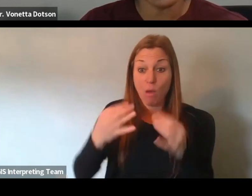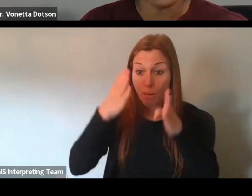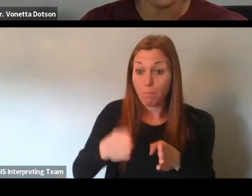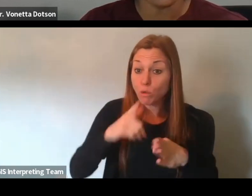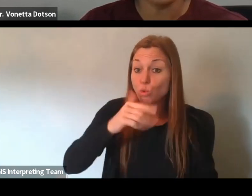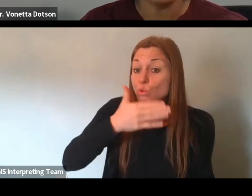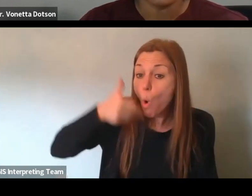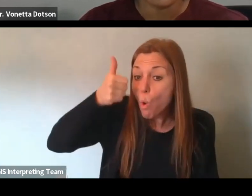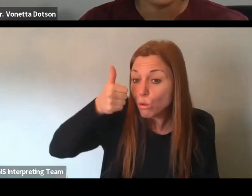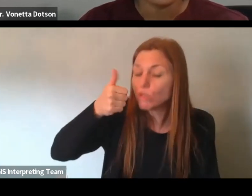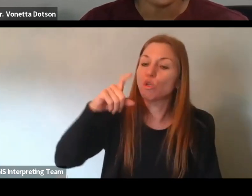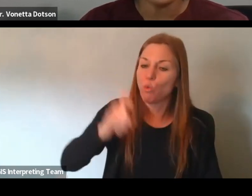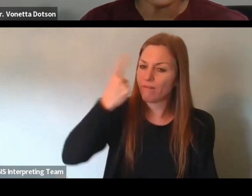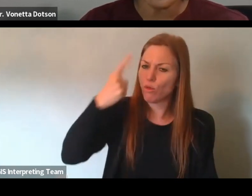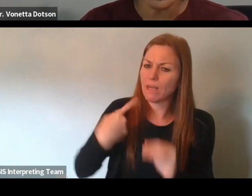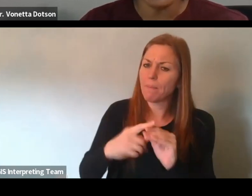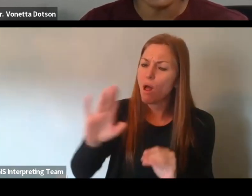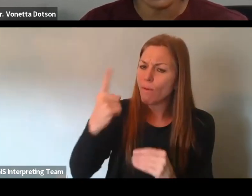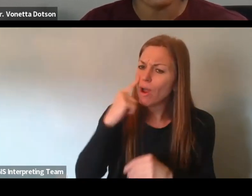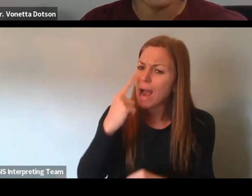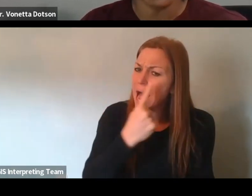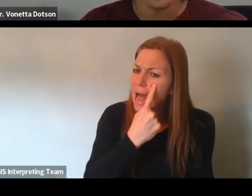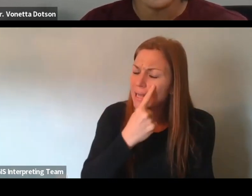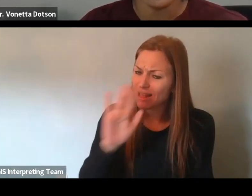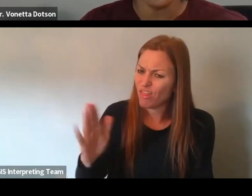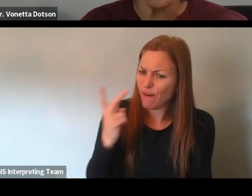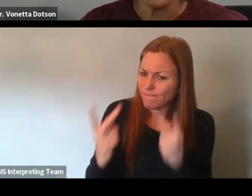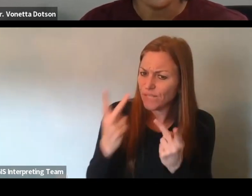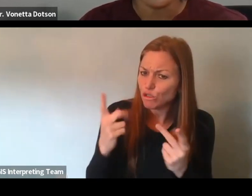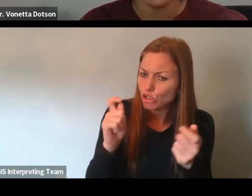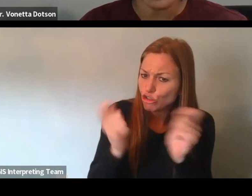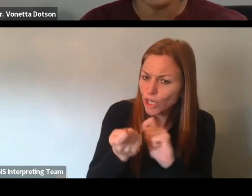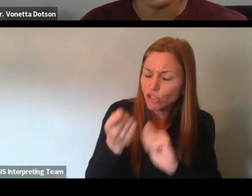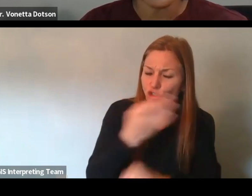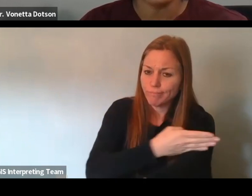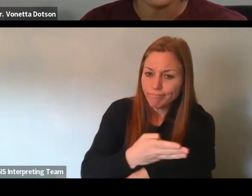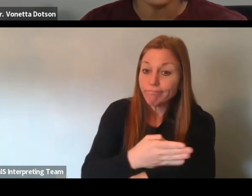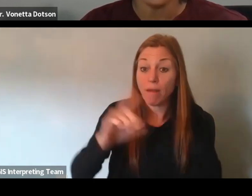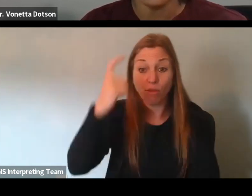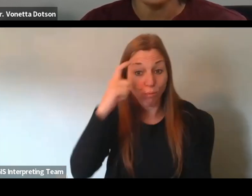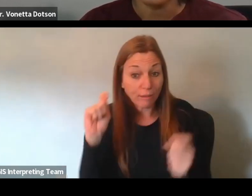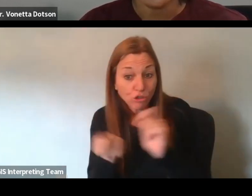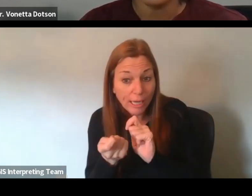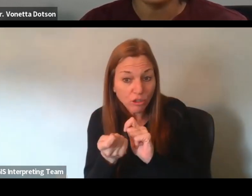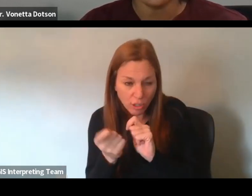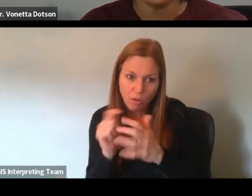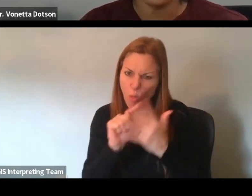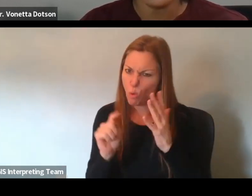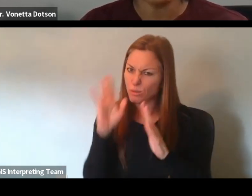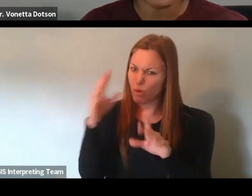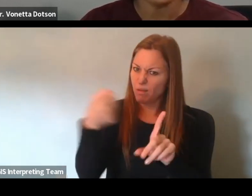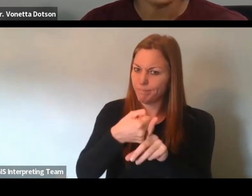brain changes that are also going to be a part of the picture. So you can see from that one example how you're having